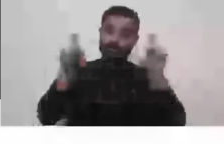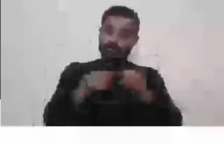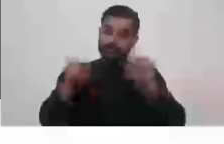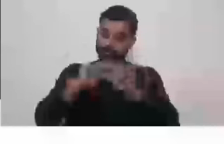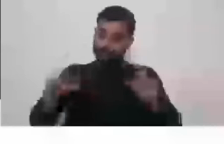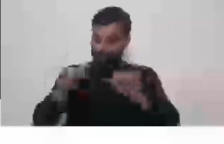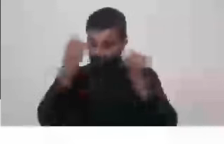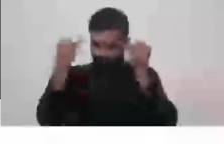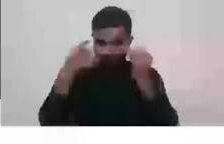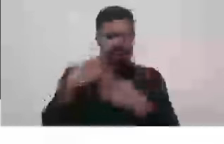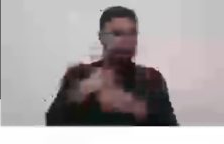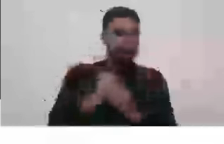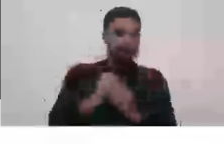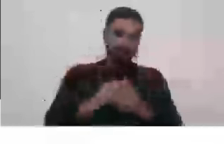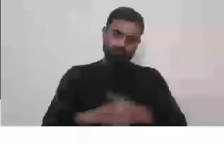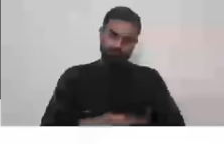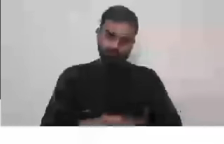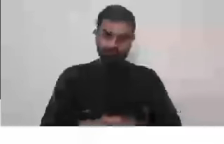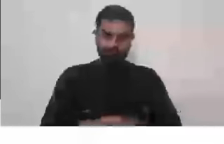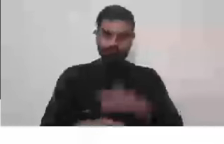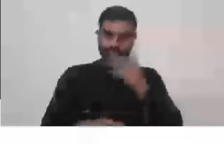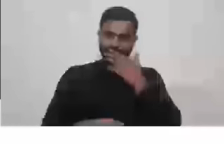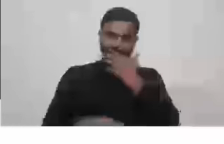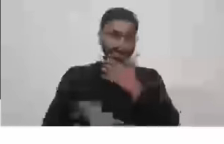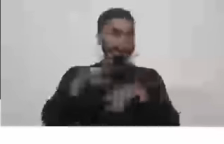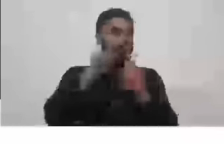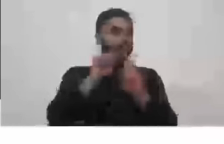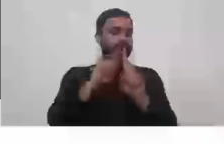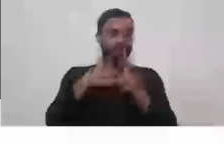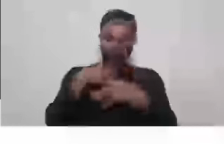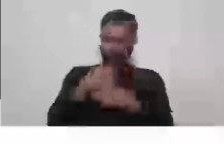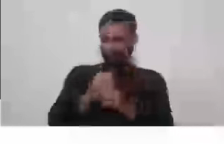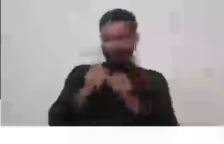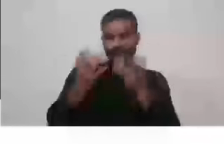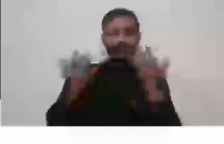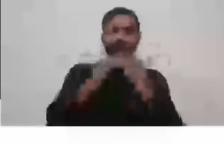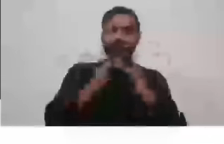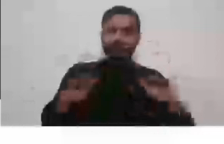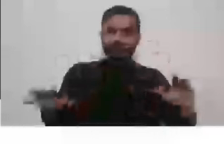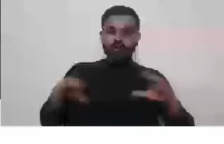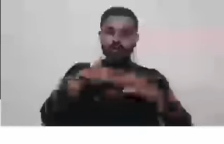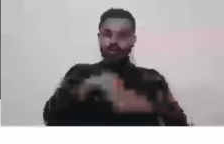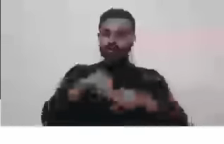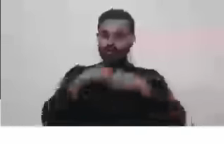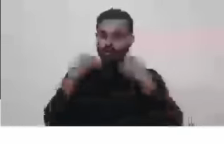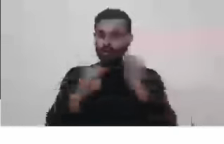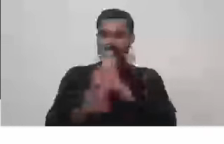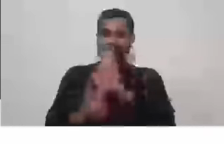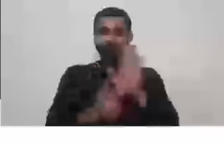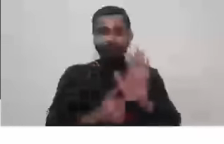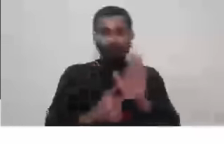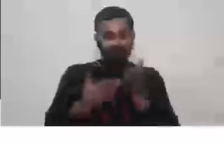creative. So my point is that we can invite students to create such advertisements